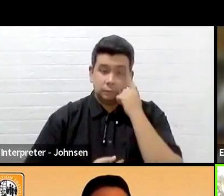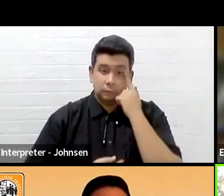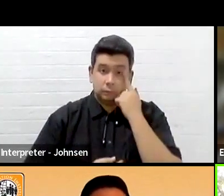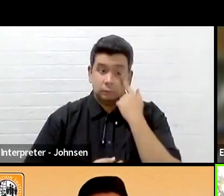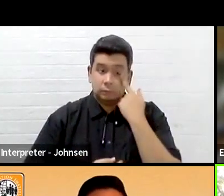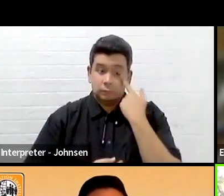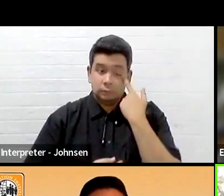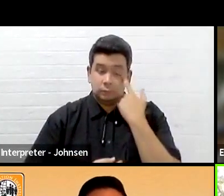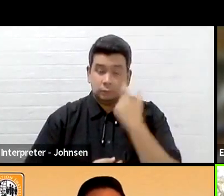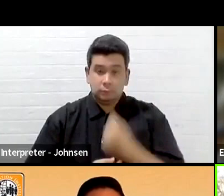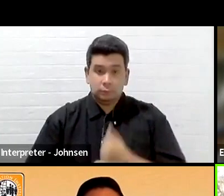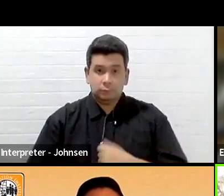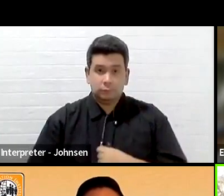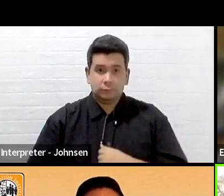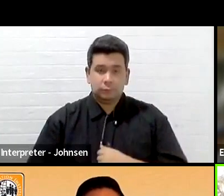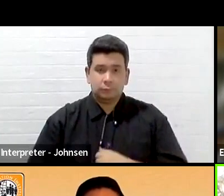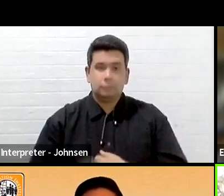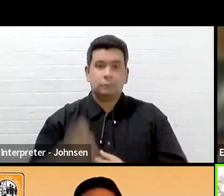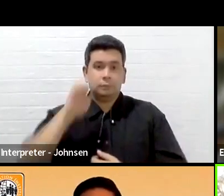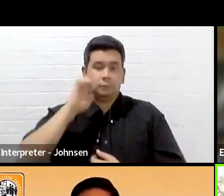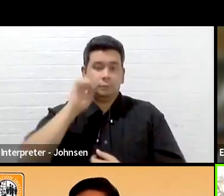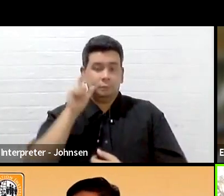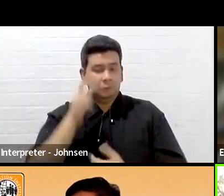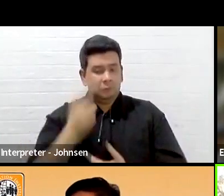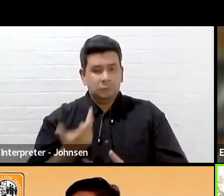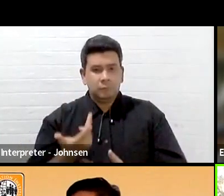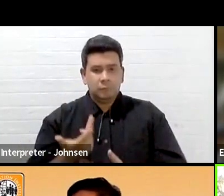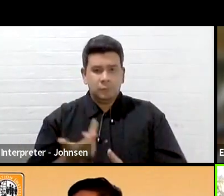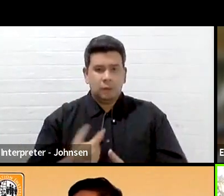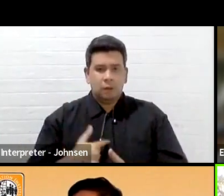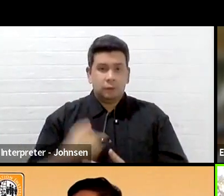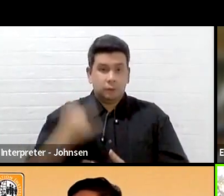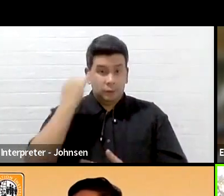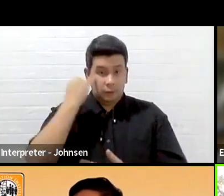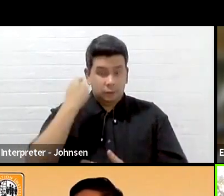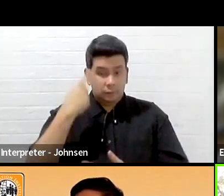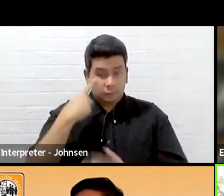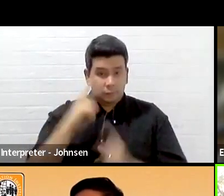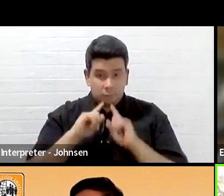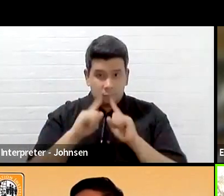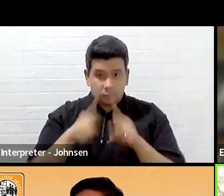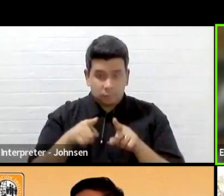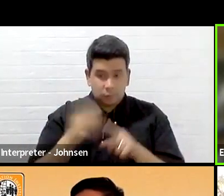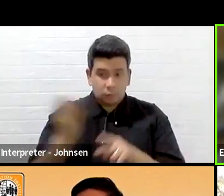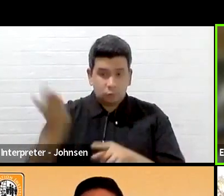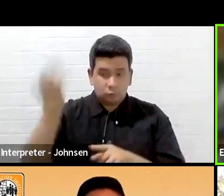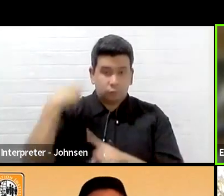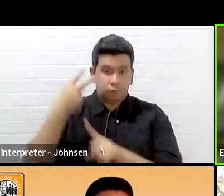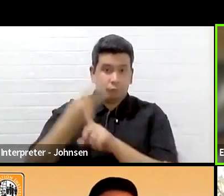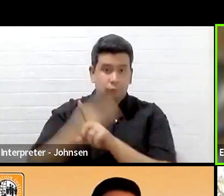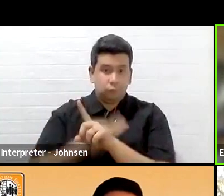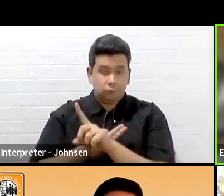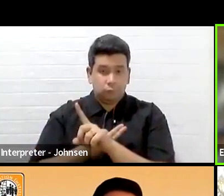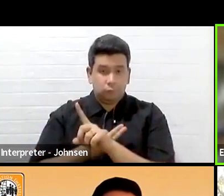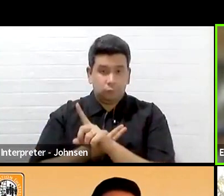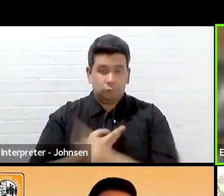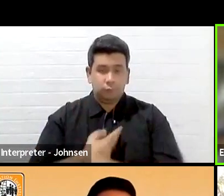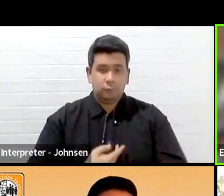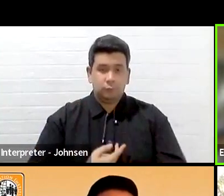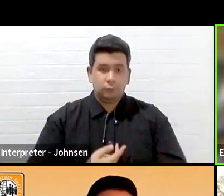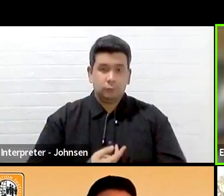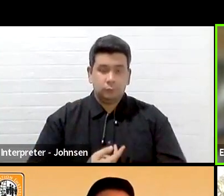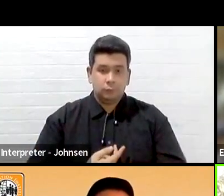Well, Professor Elma, we already released 2 months ago, almost 2 months